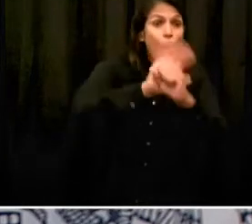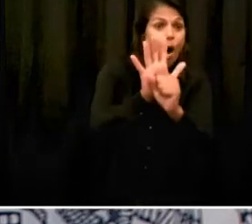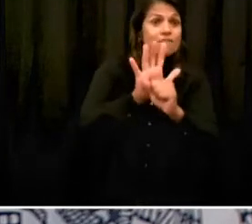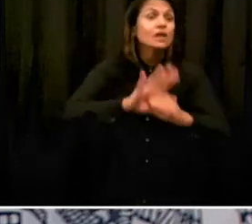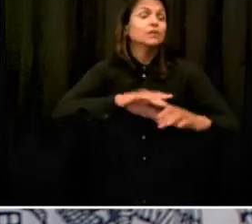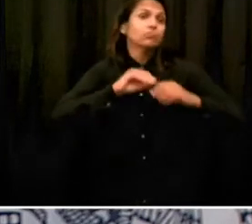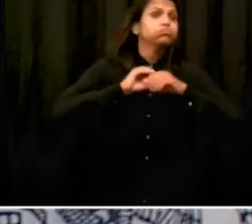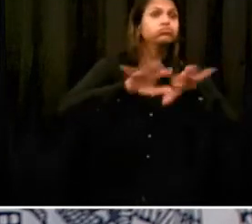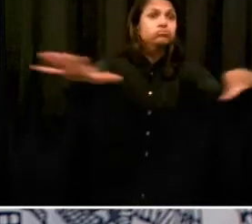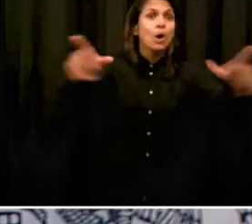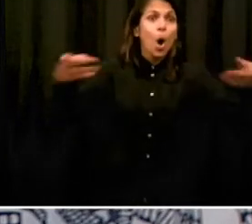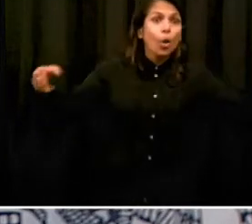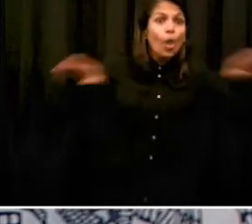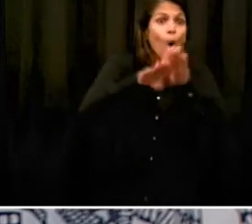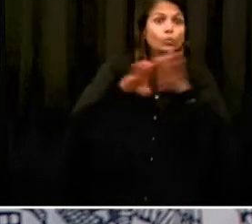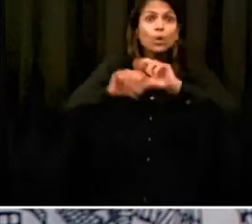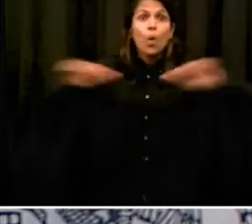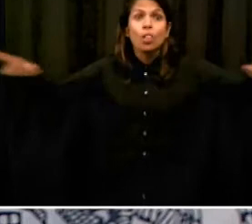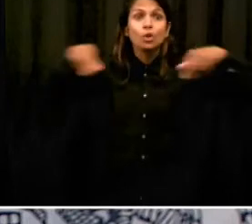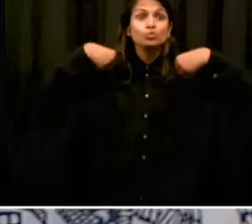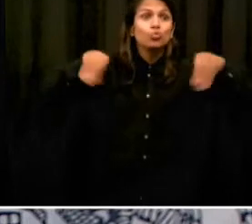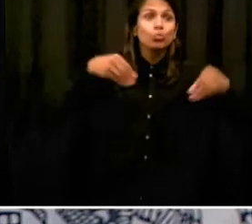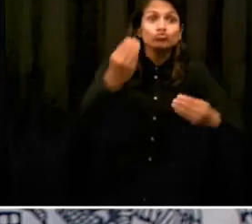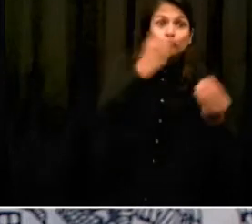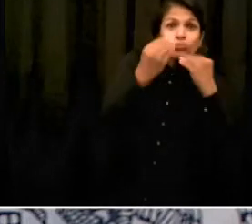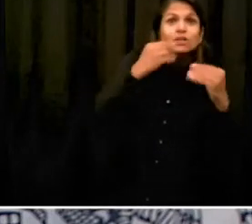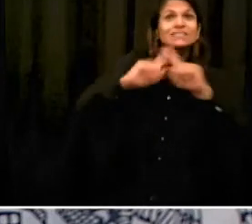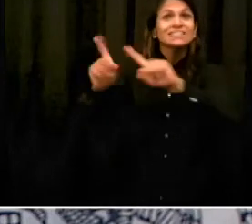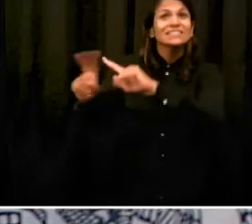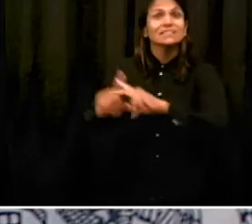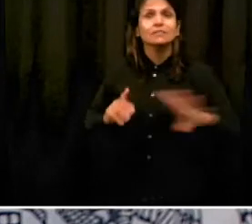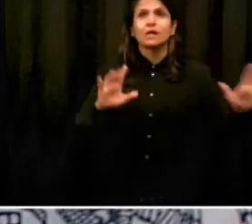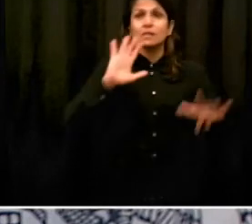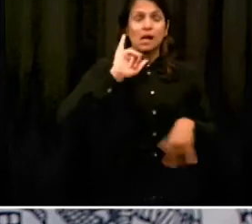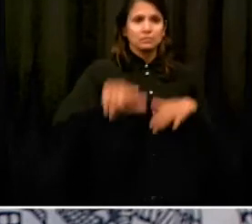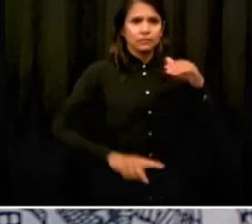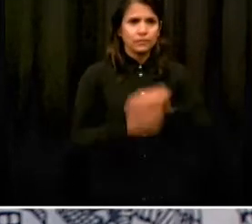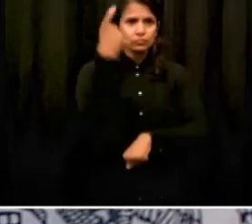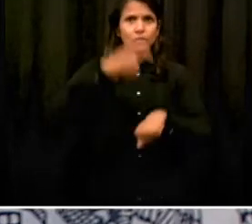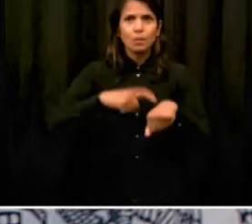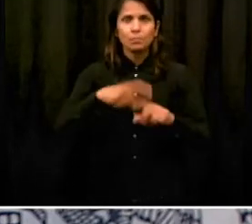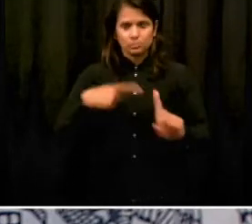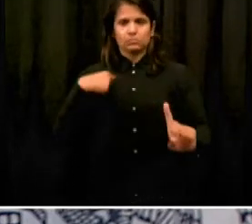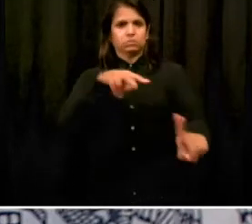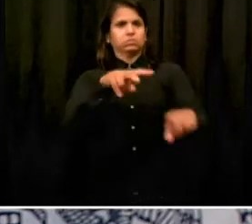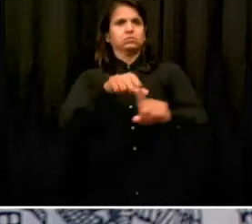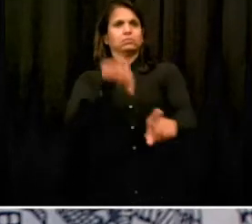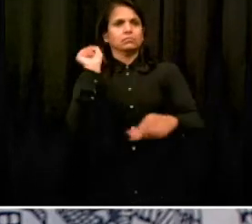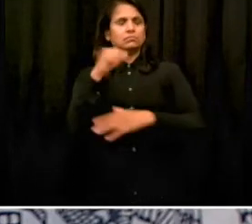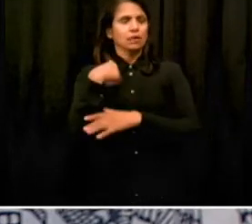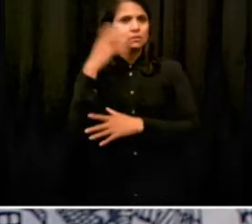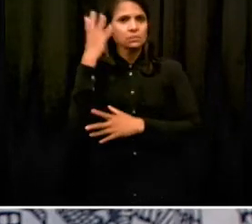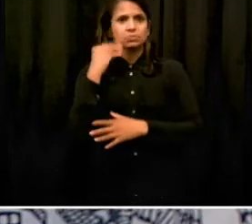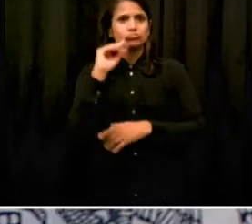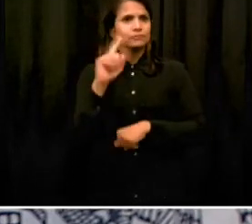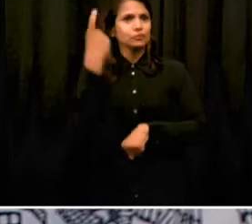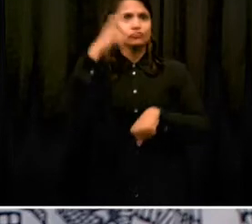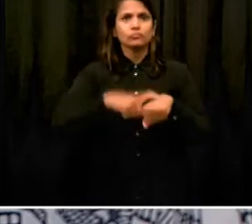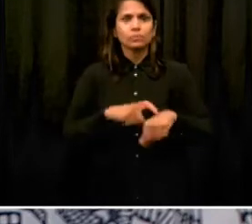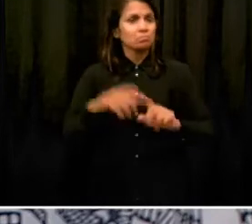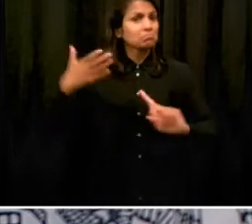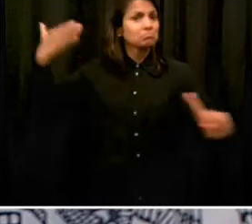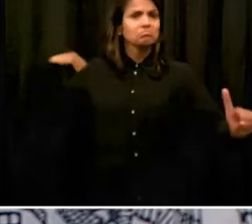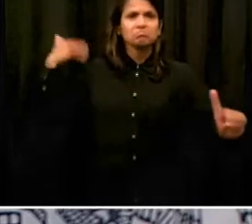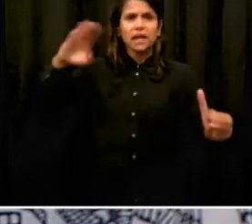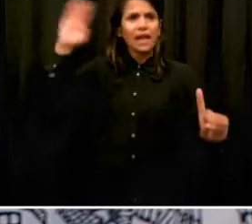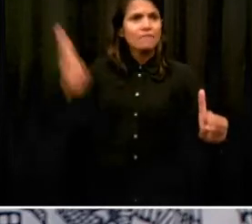down. There's nothing we've ever experienced like it. The good news is where I started today. Little by little, we see progress. Court systems